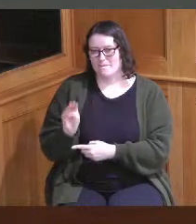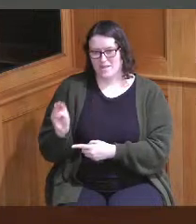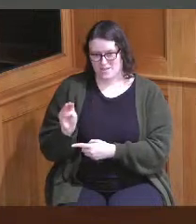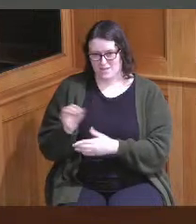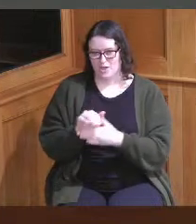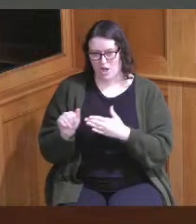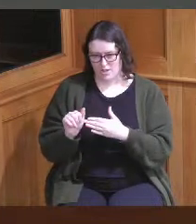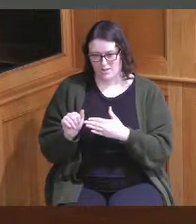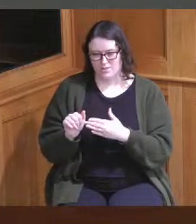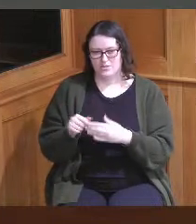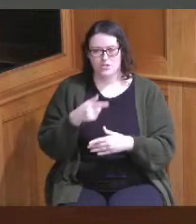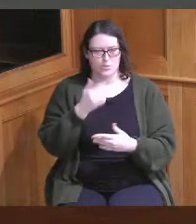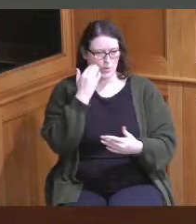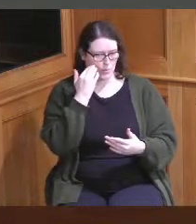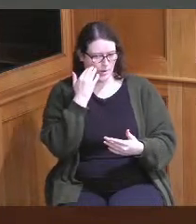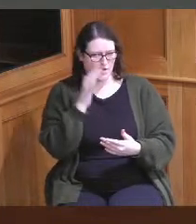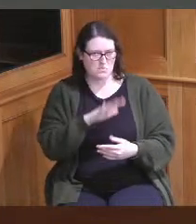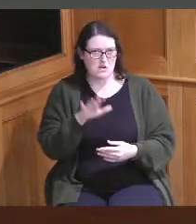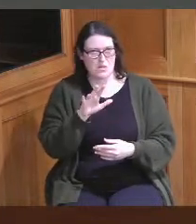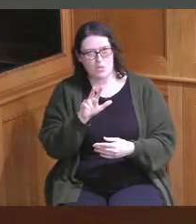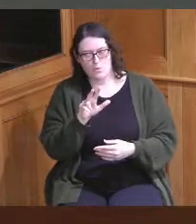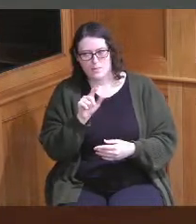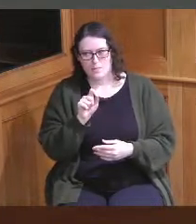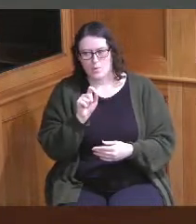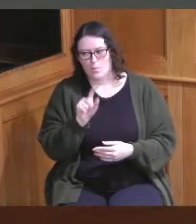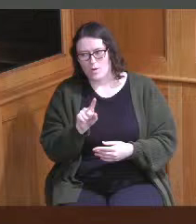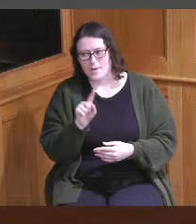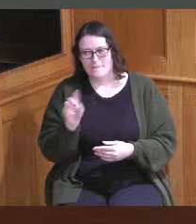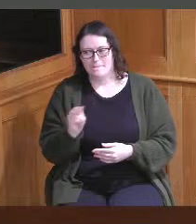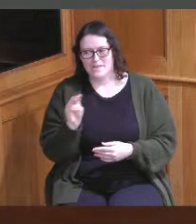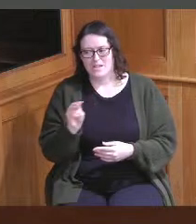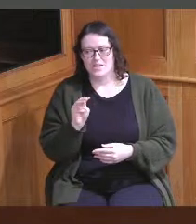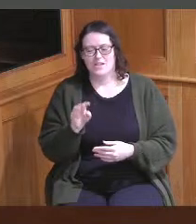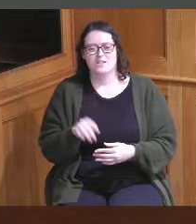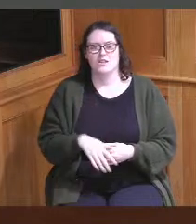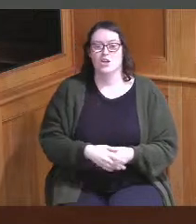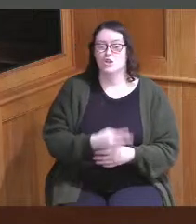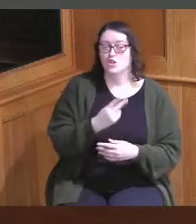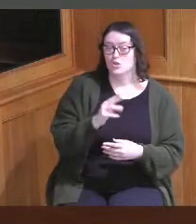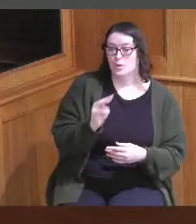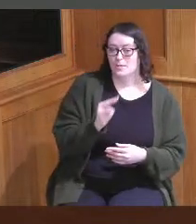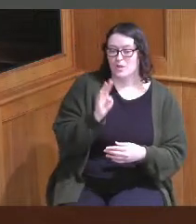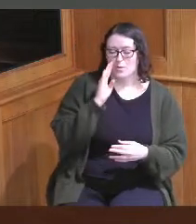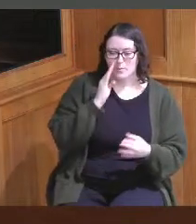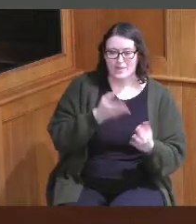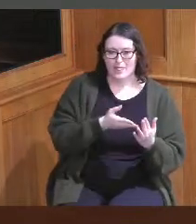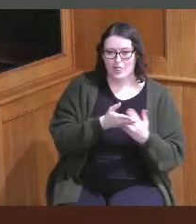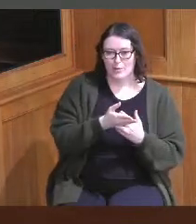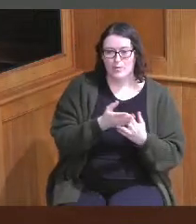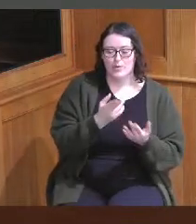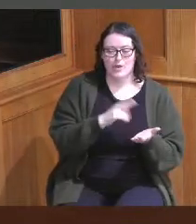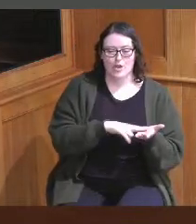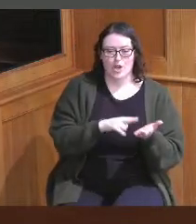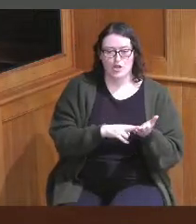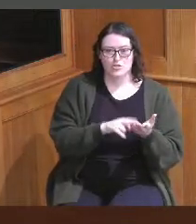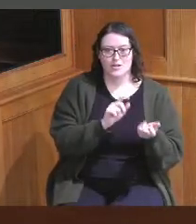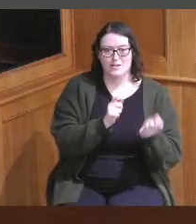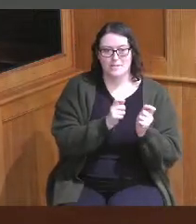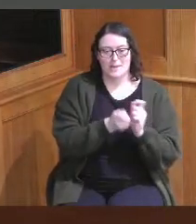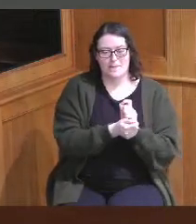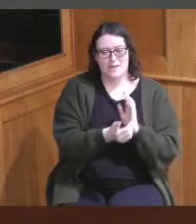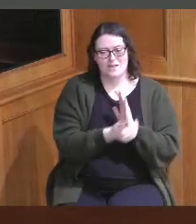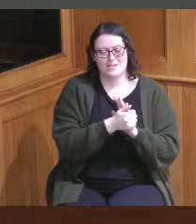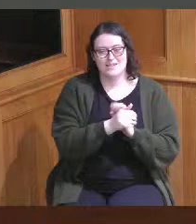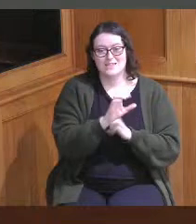This, as the board is aware, there's roughly $3.1 million. $2 million is being allocated through a contract amendment to CDF, with $1 million of